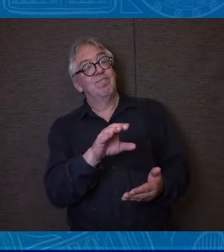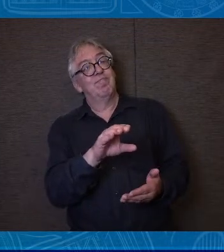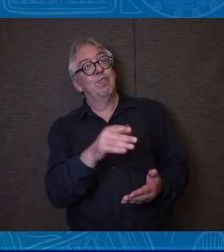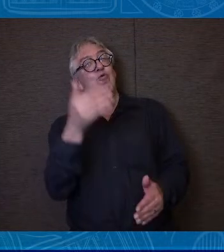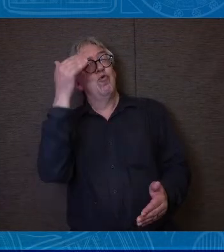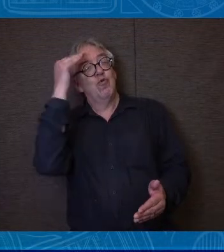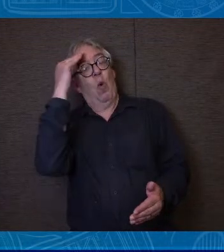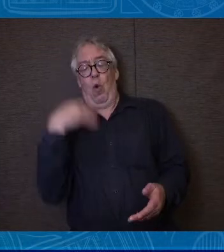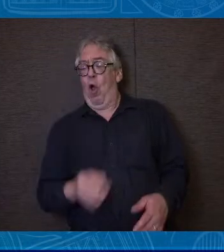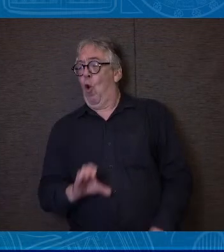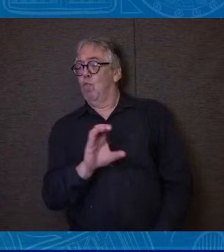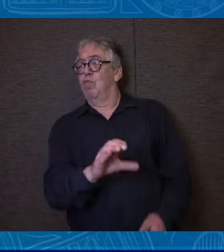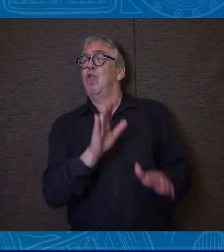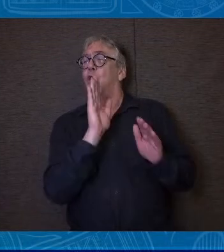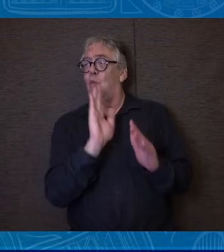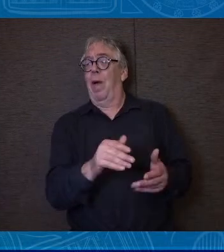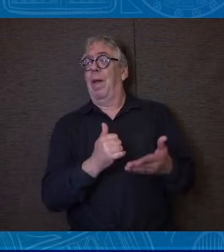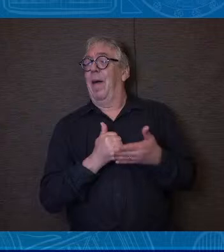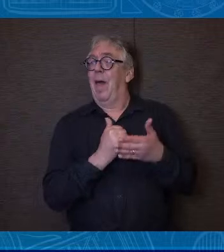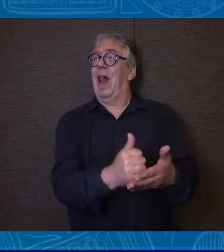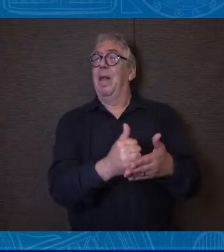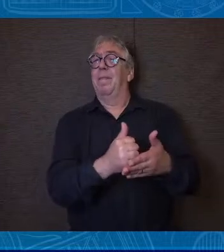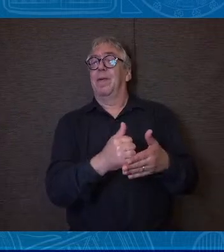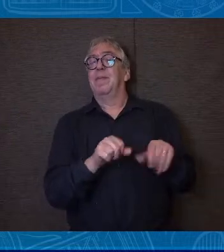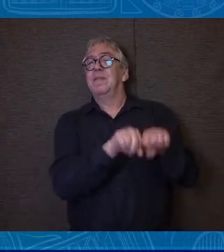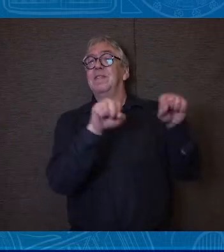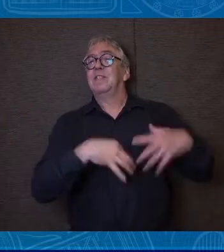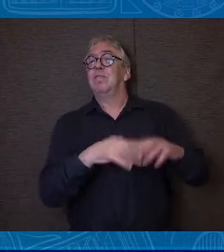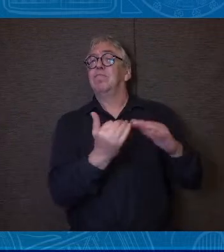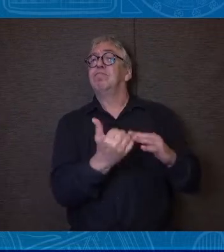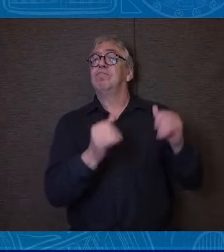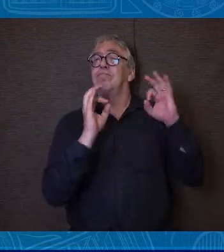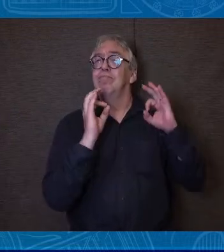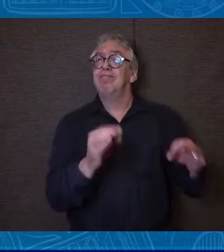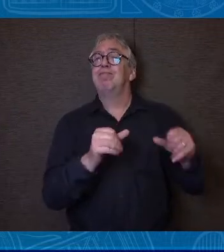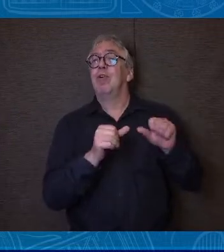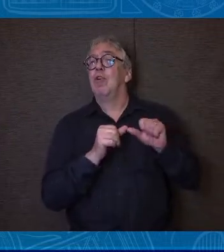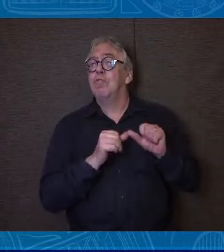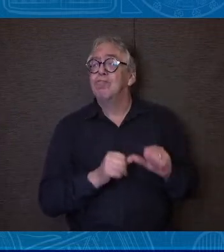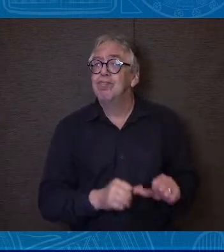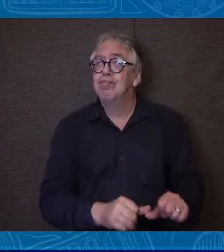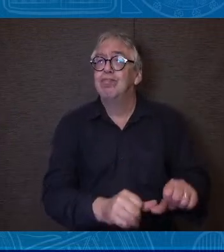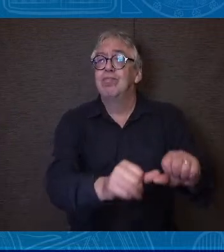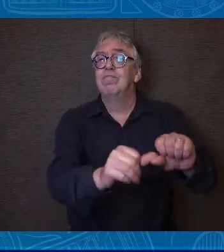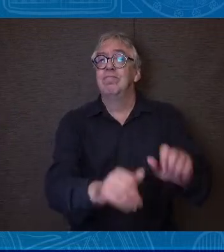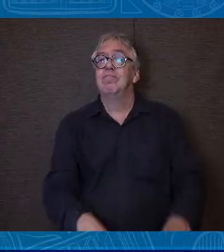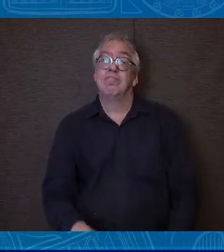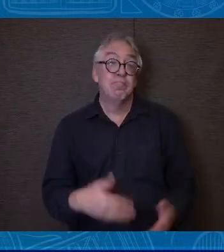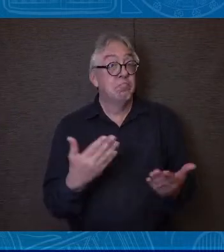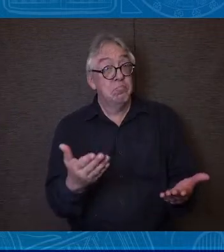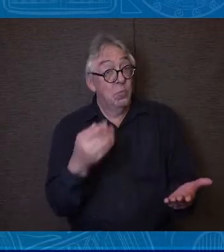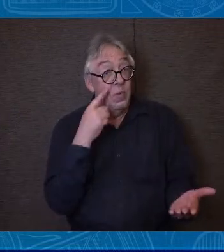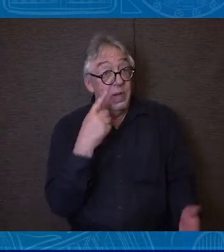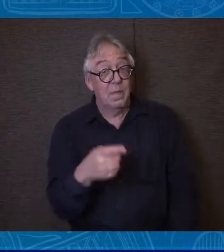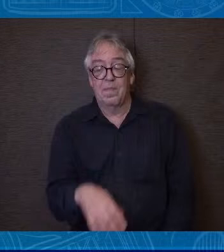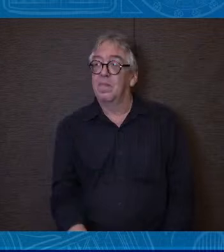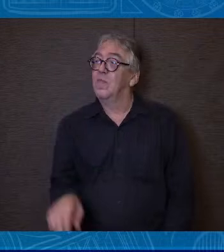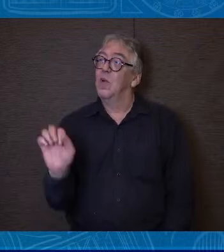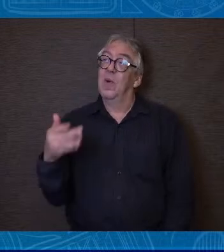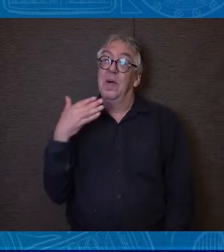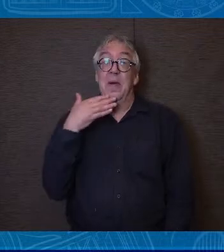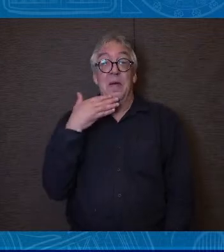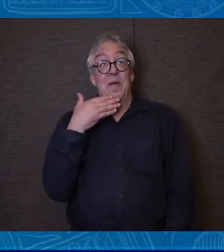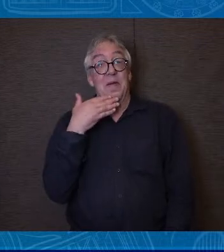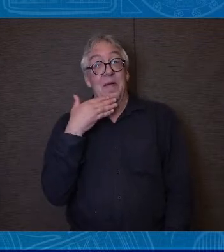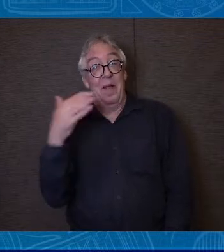morning, colleagues and partners. Thanks to ITU and GSMA for giving us the opportunity to